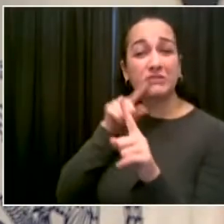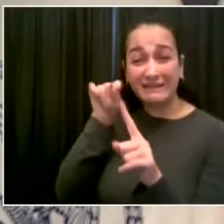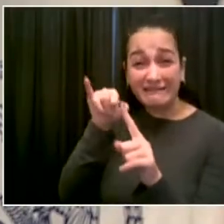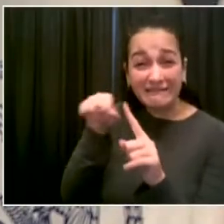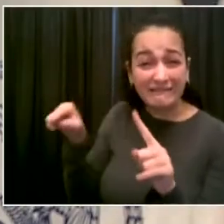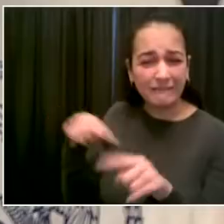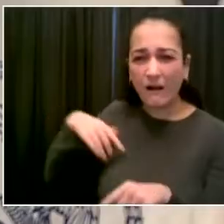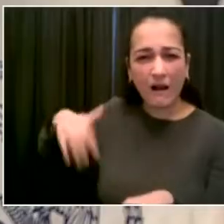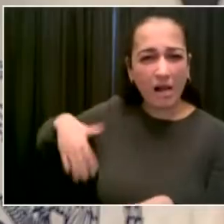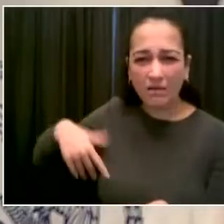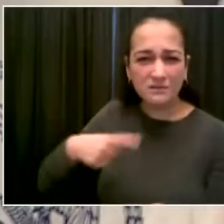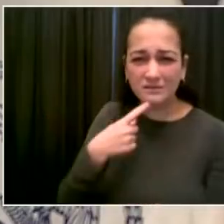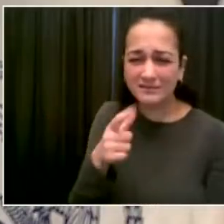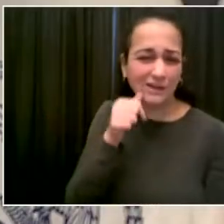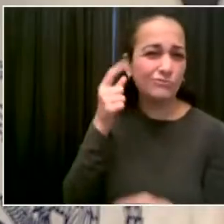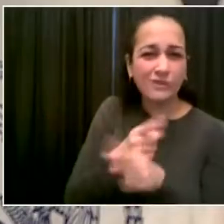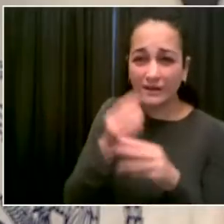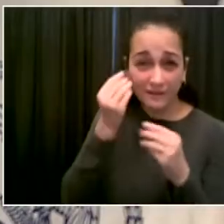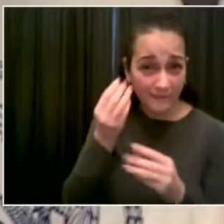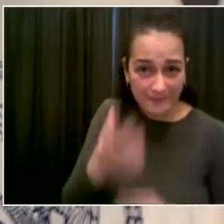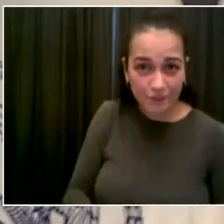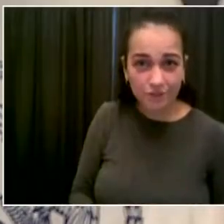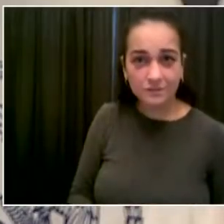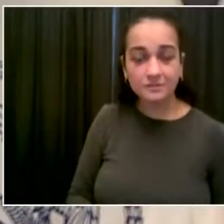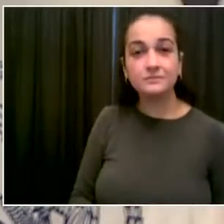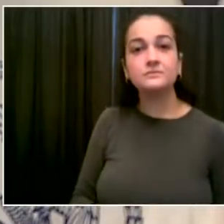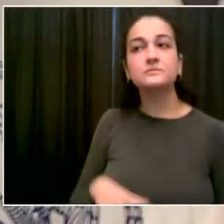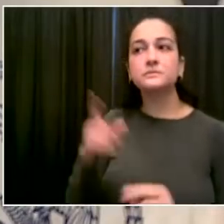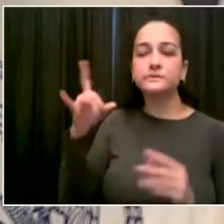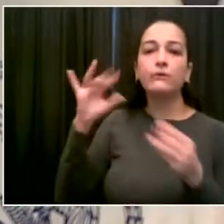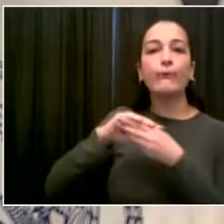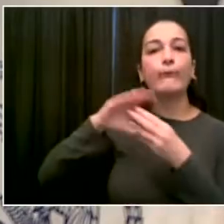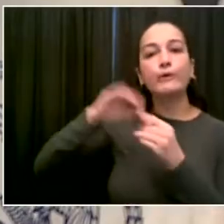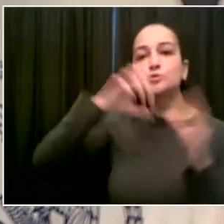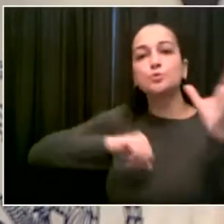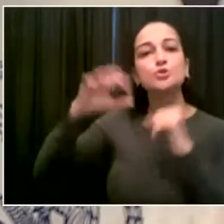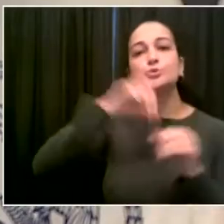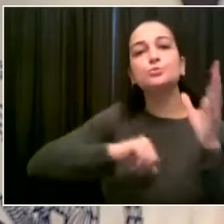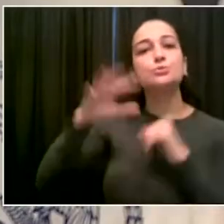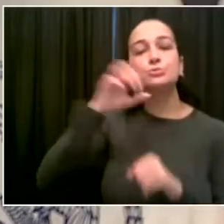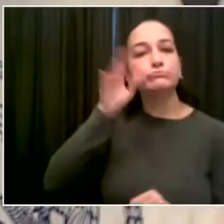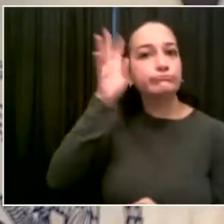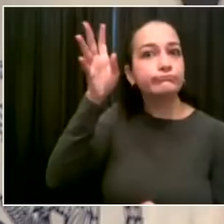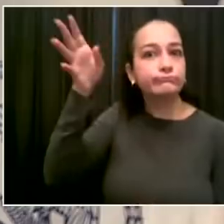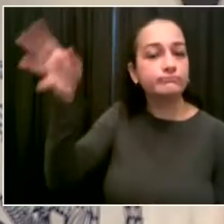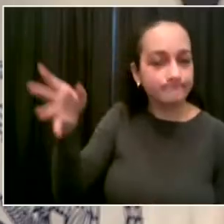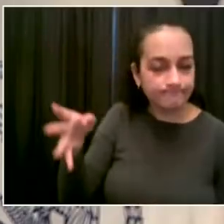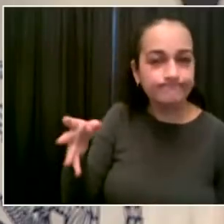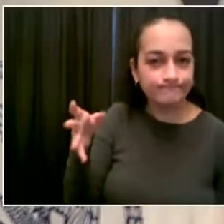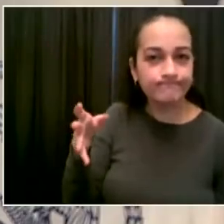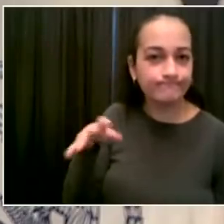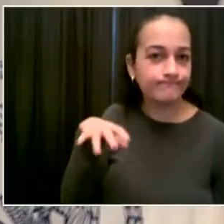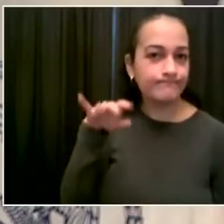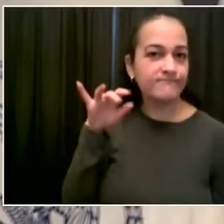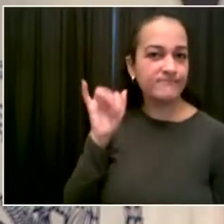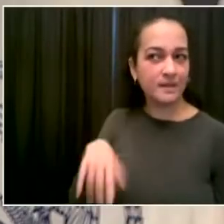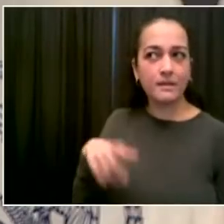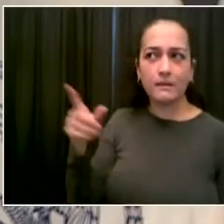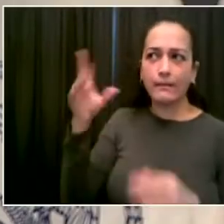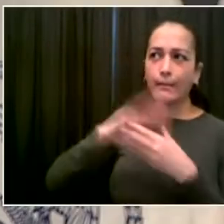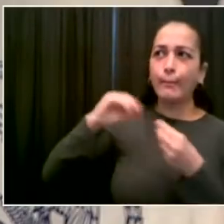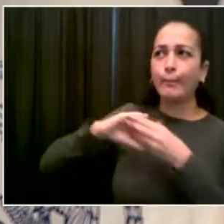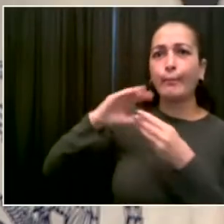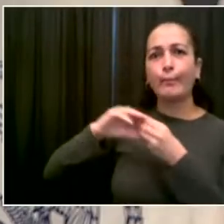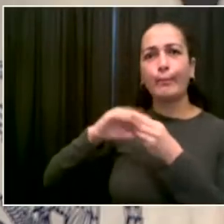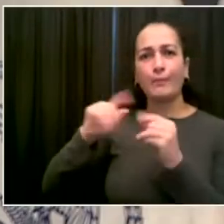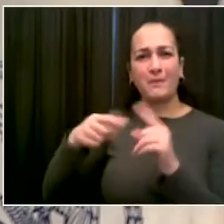how that happened and where that came from, including the leadership of the NYPD who handles these matters. So there's many kinds of inaccuracies,